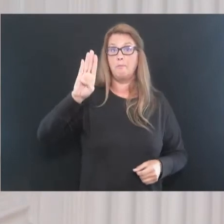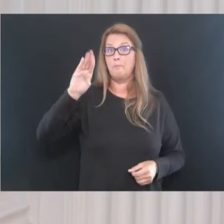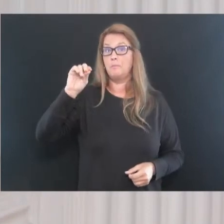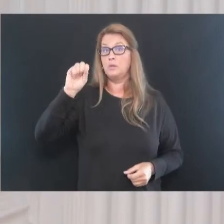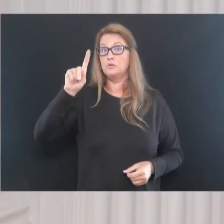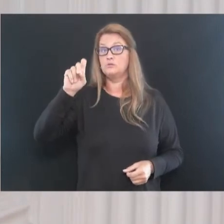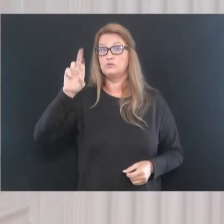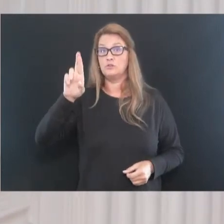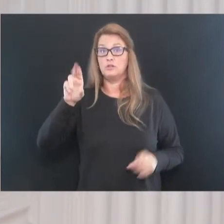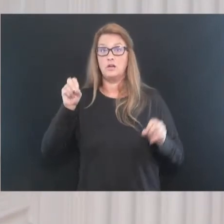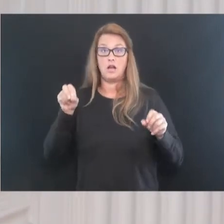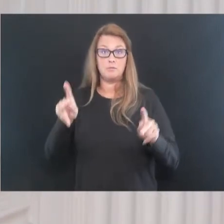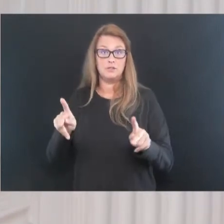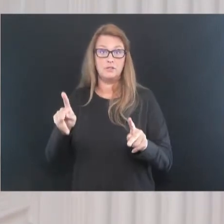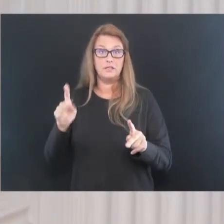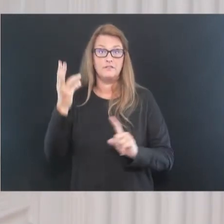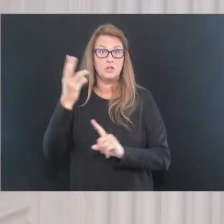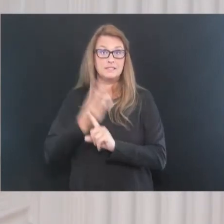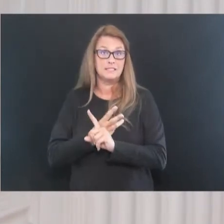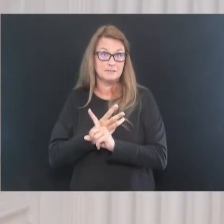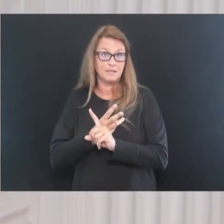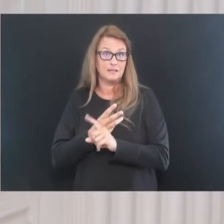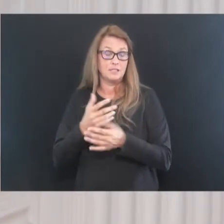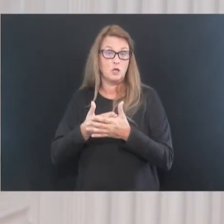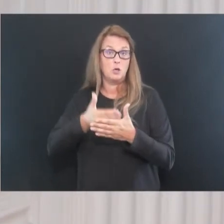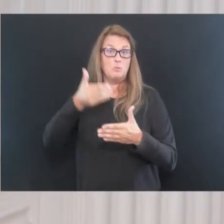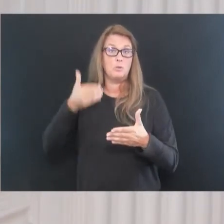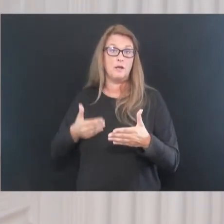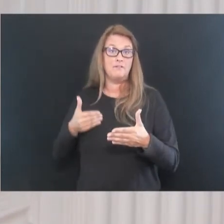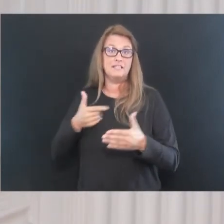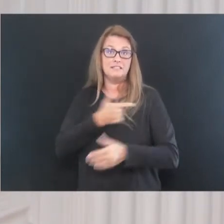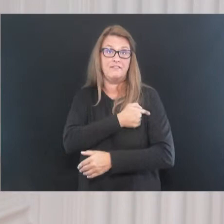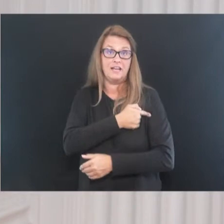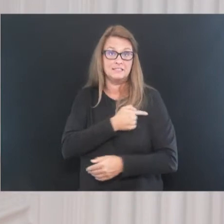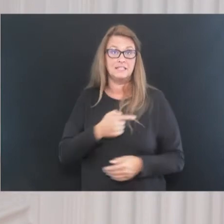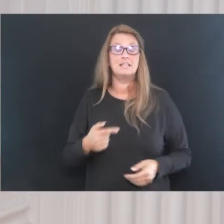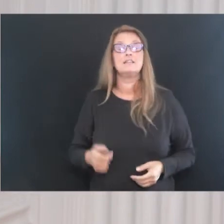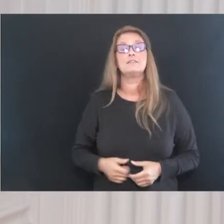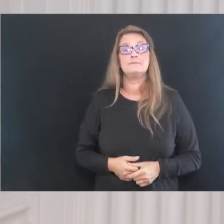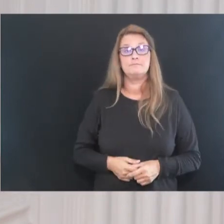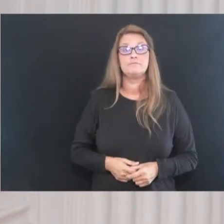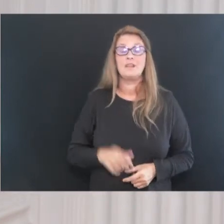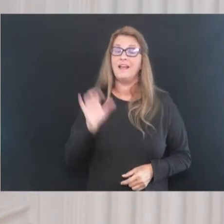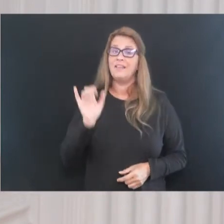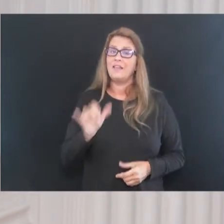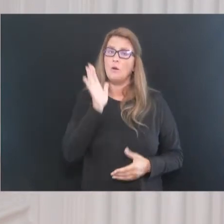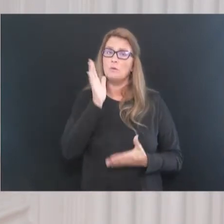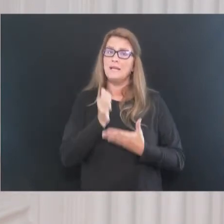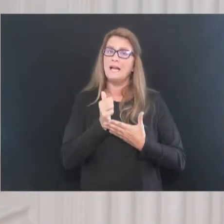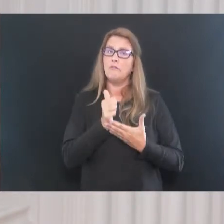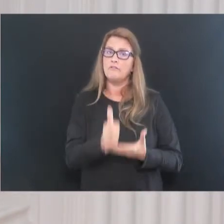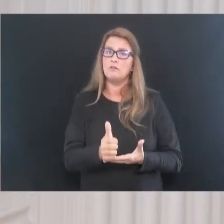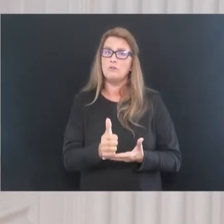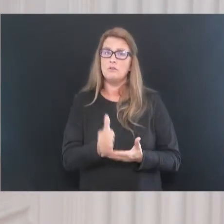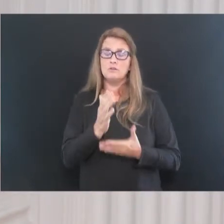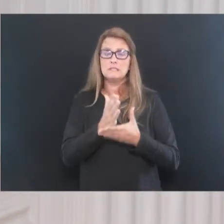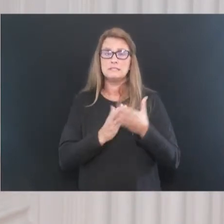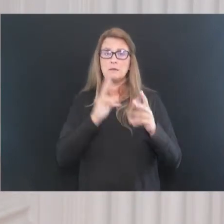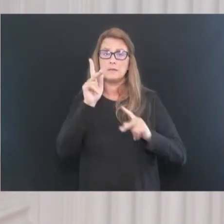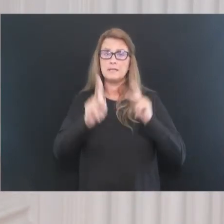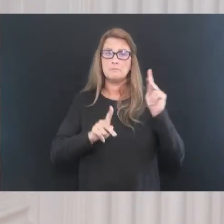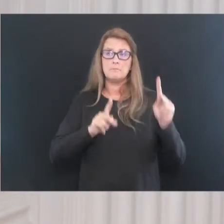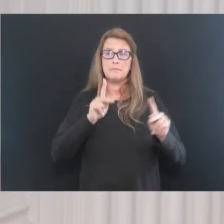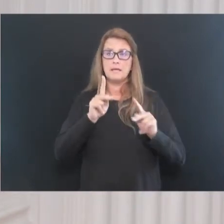people 6 months previous to their vaccine, then that will be helpful, because some of these people might fit in